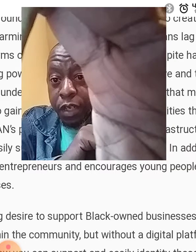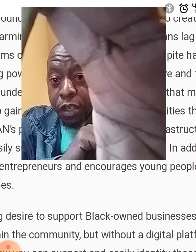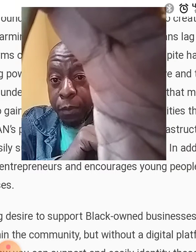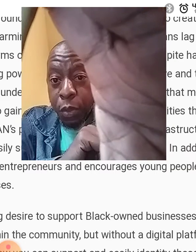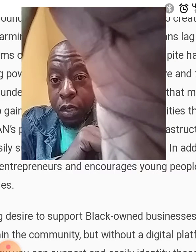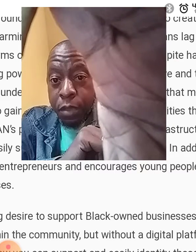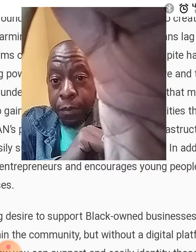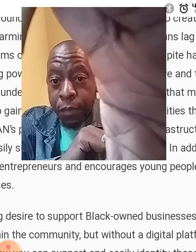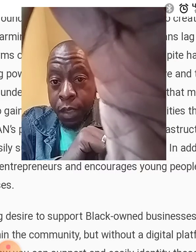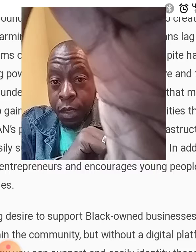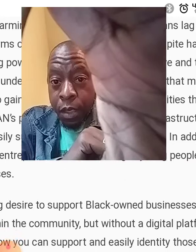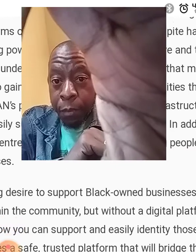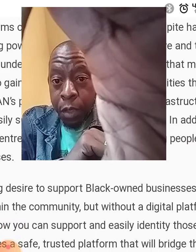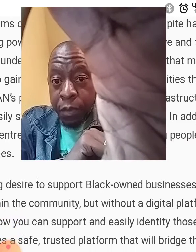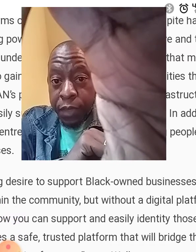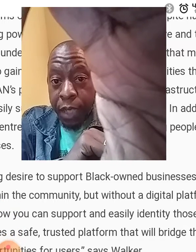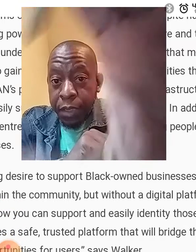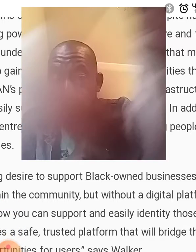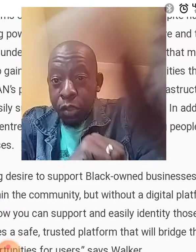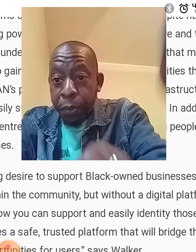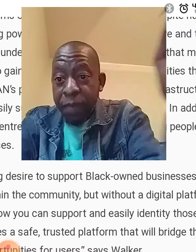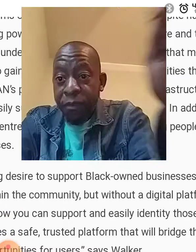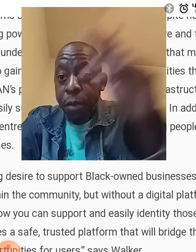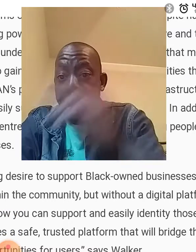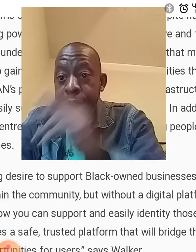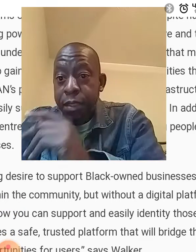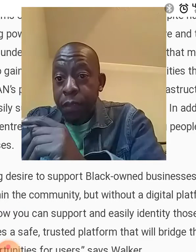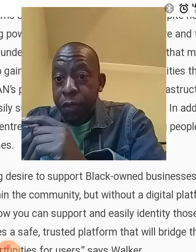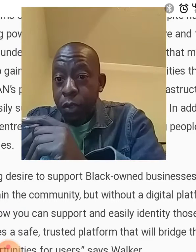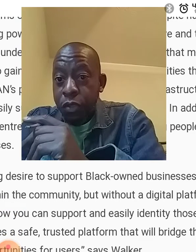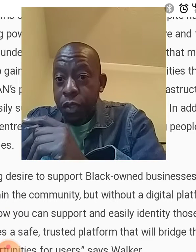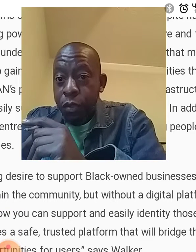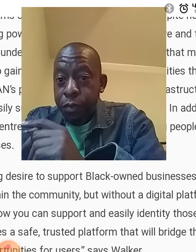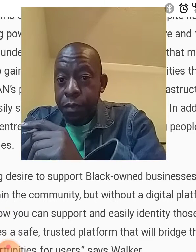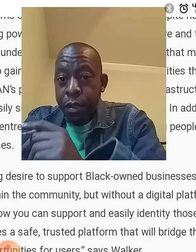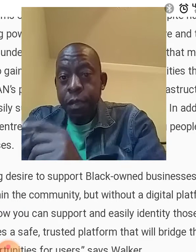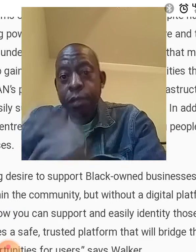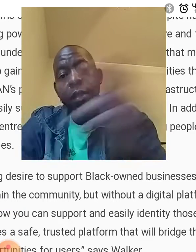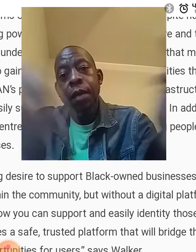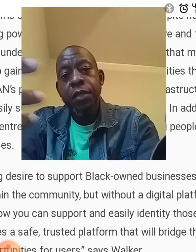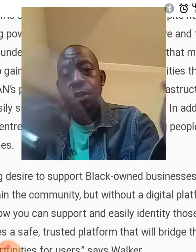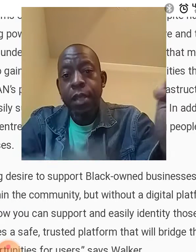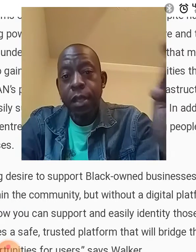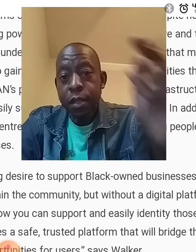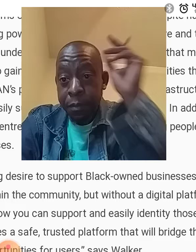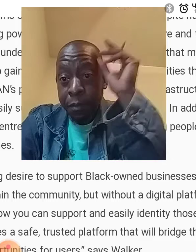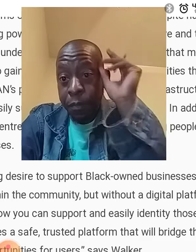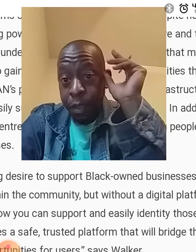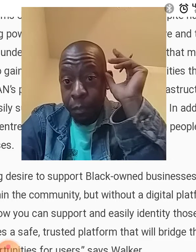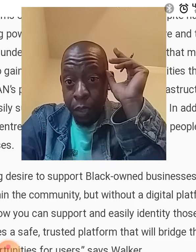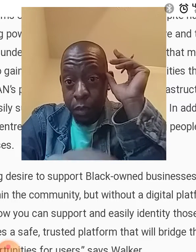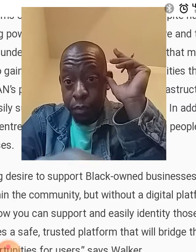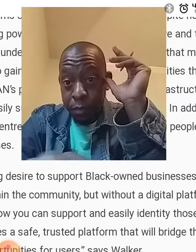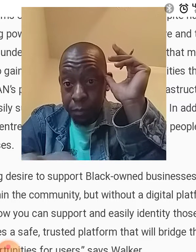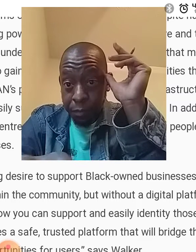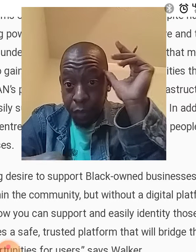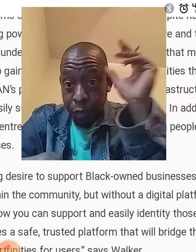within the community. But without a digital platform, it is difficult to know. See, I was just saying that.